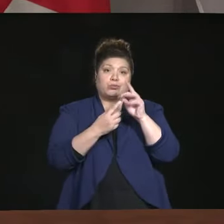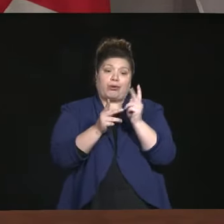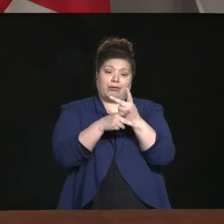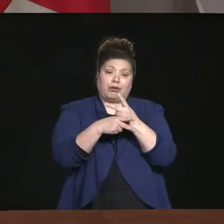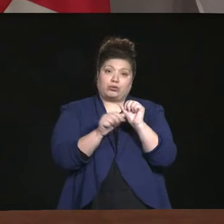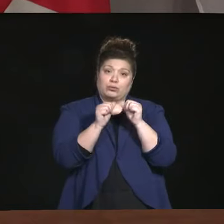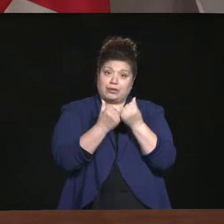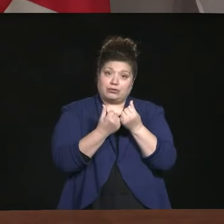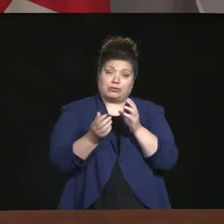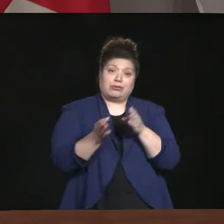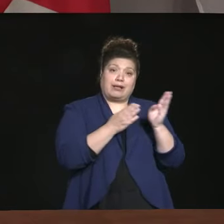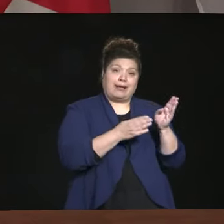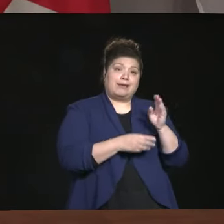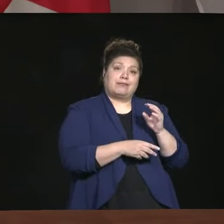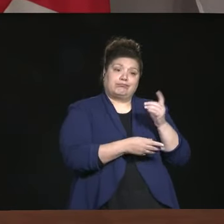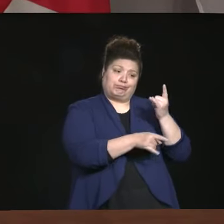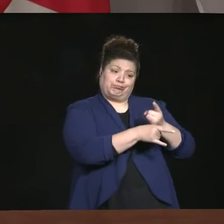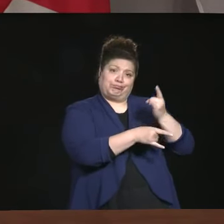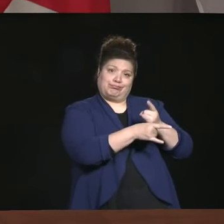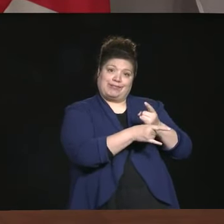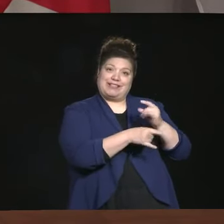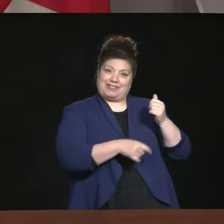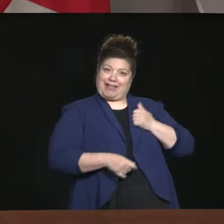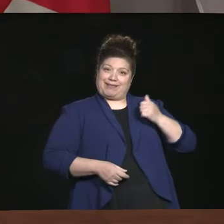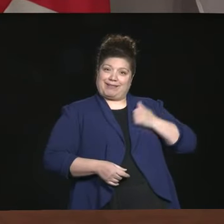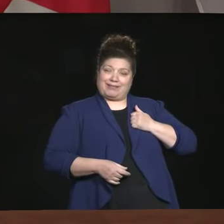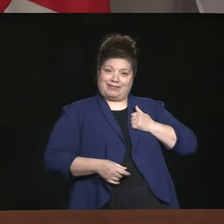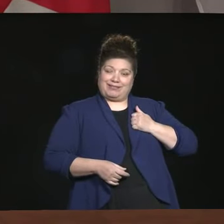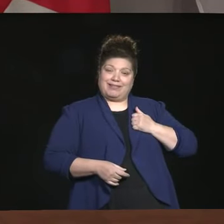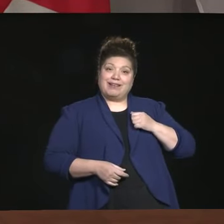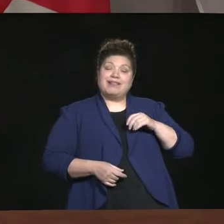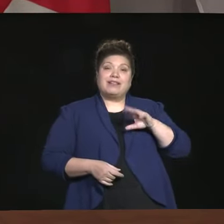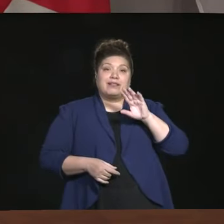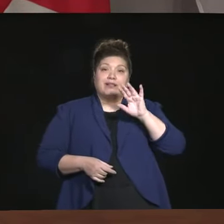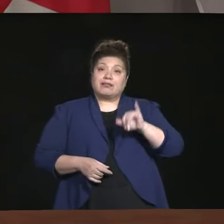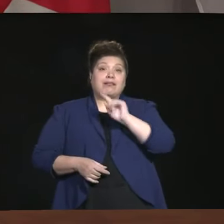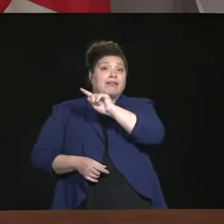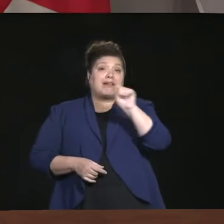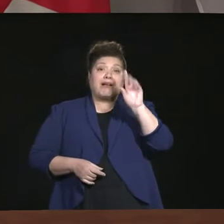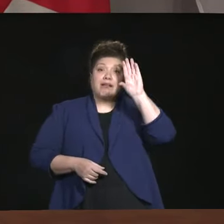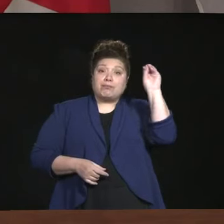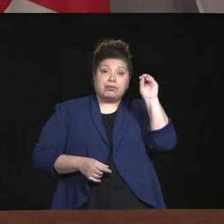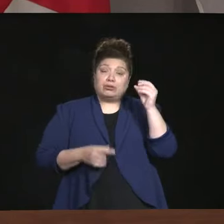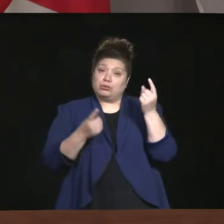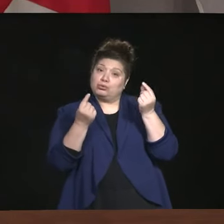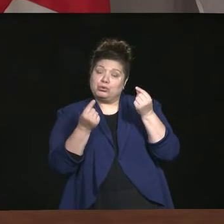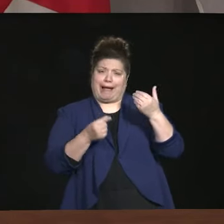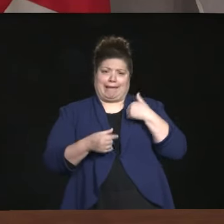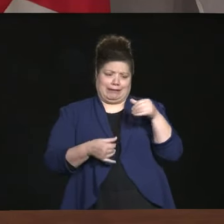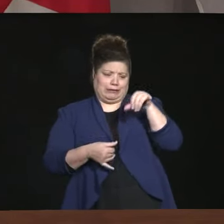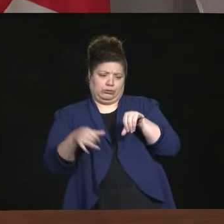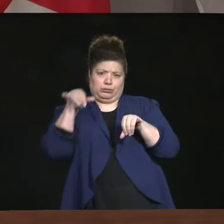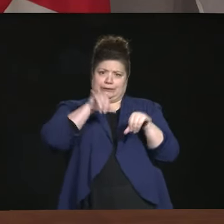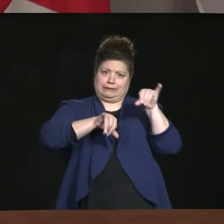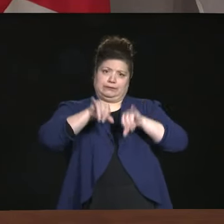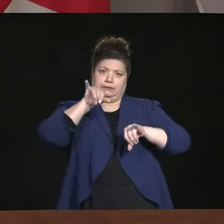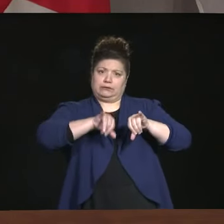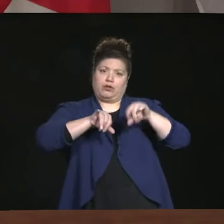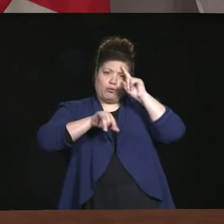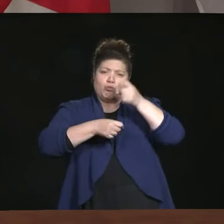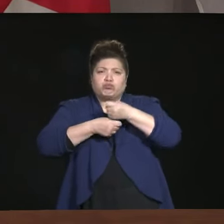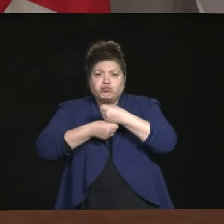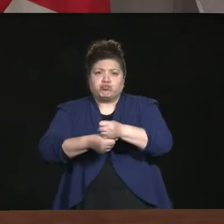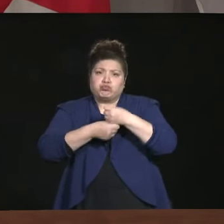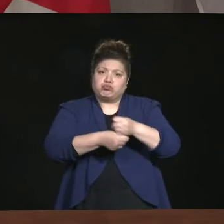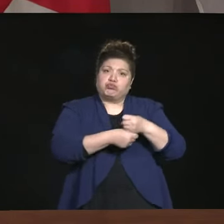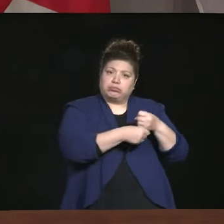Canada. Together, they're working to facilitate the supply of key ingredients to maximize the domestic production of hand